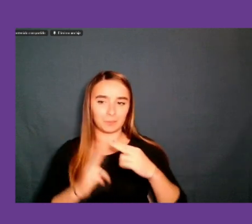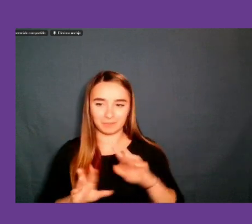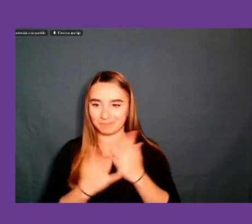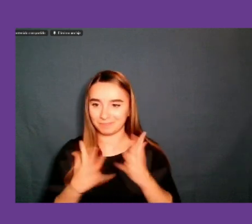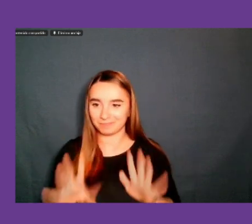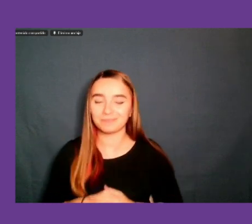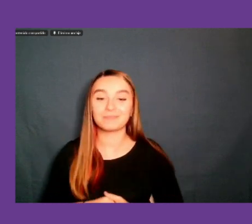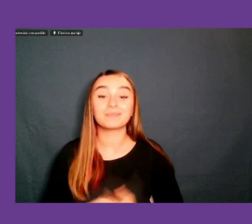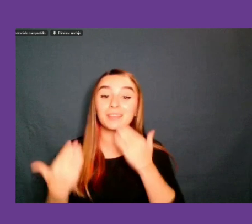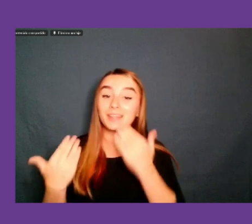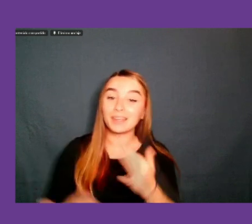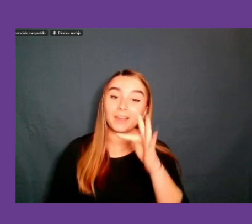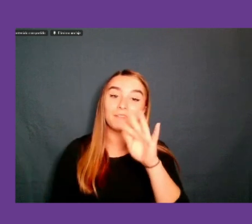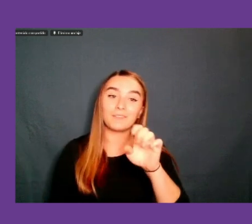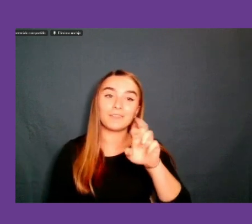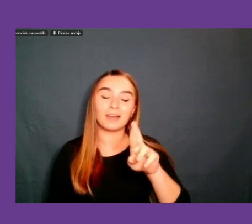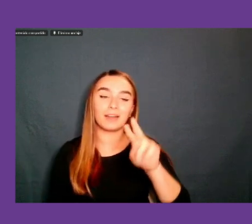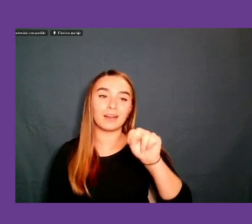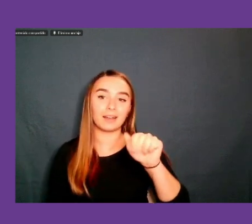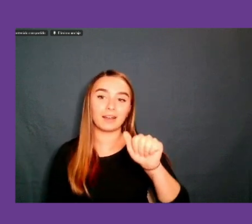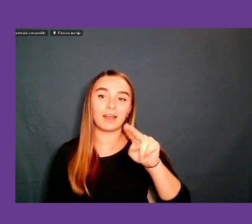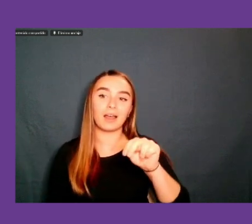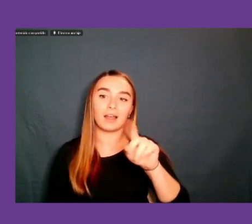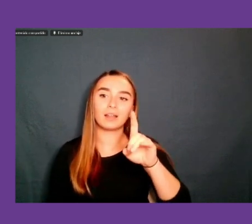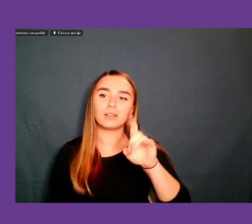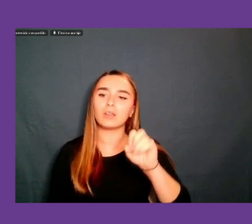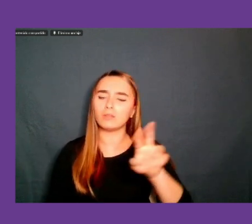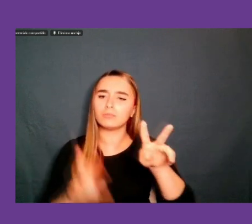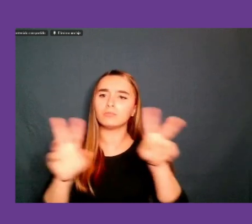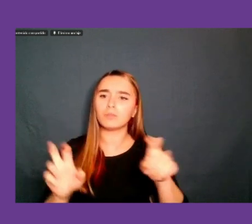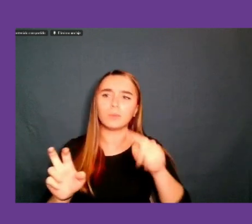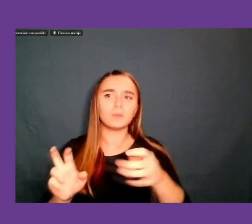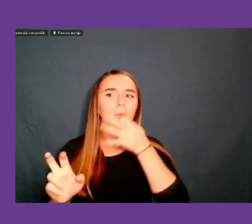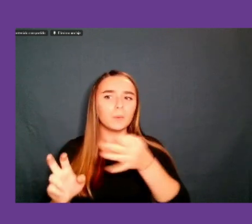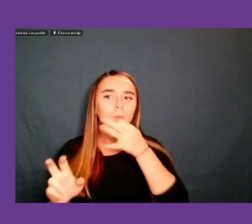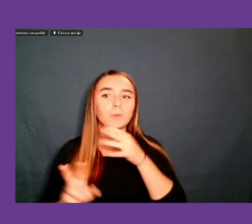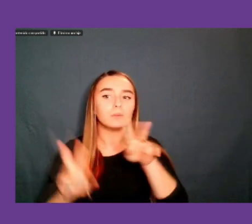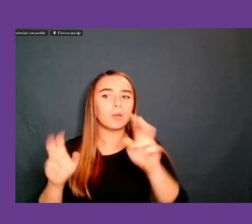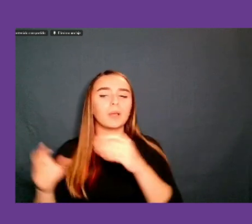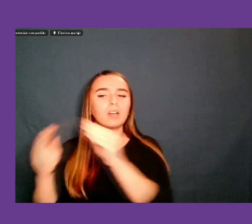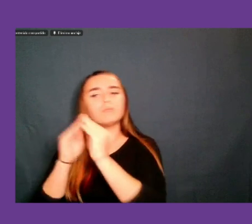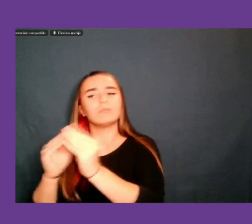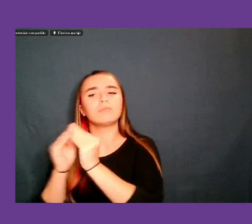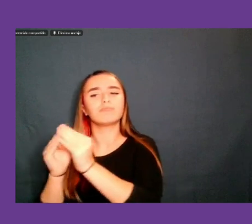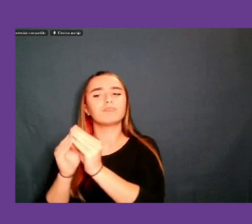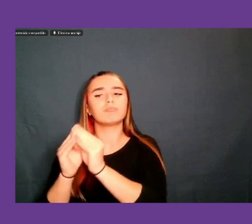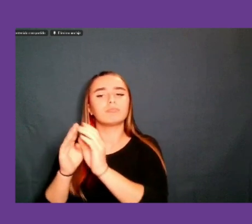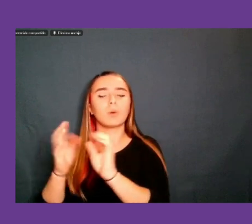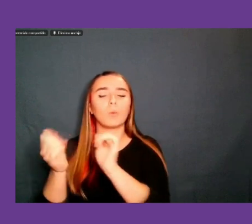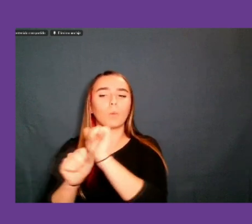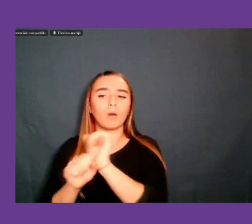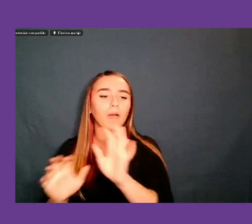Fernando. Indeed, this point came out several times. It's about how standards work, and especially harmonized standards. I think